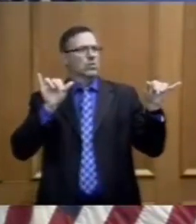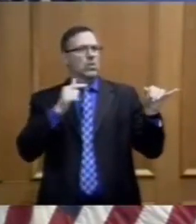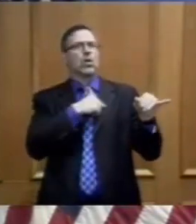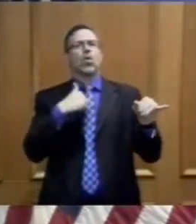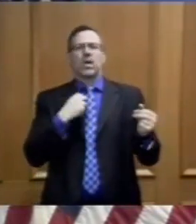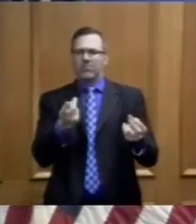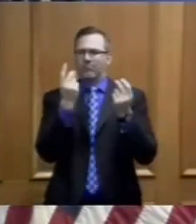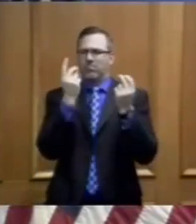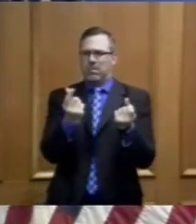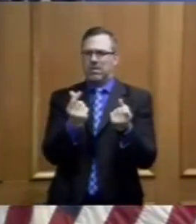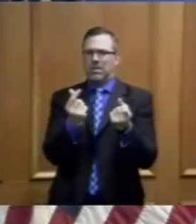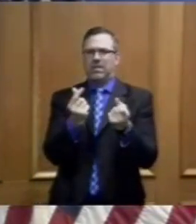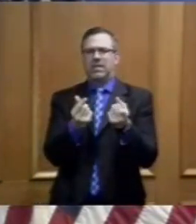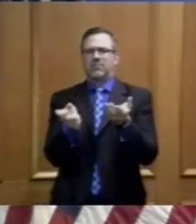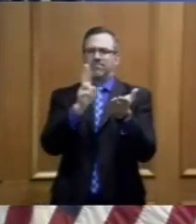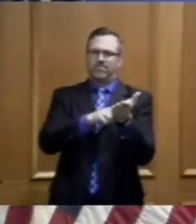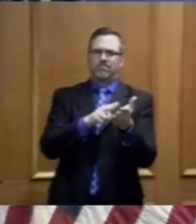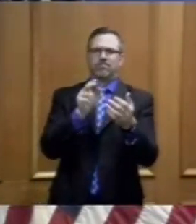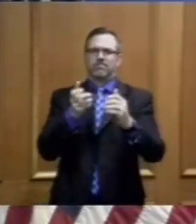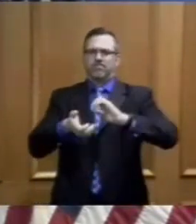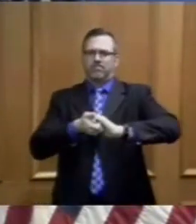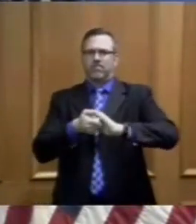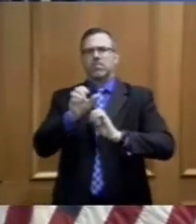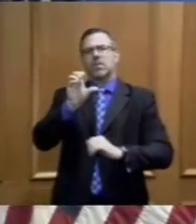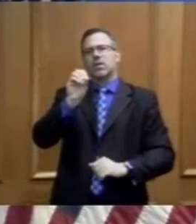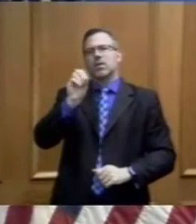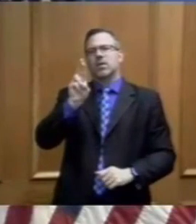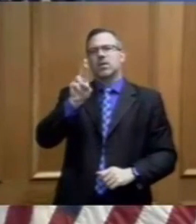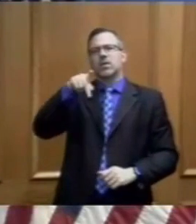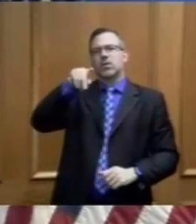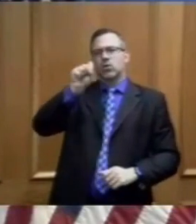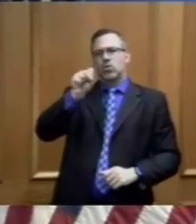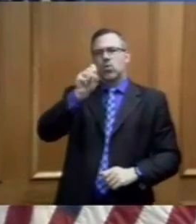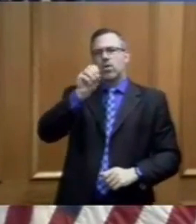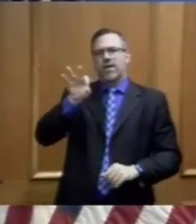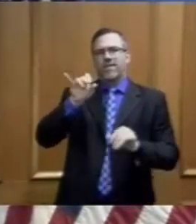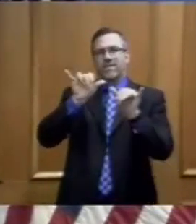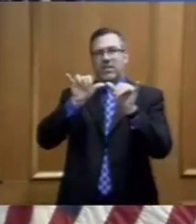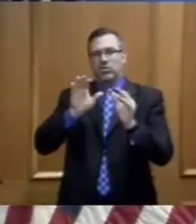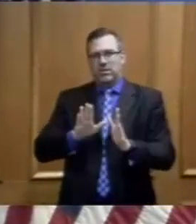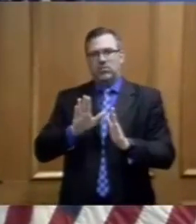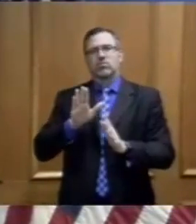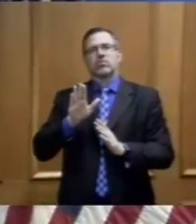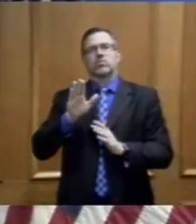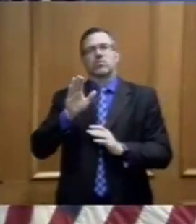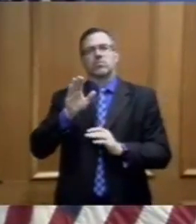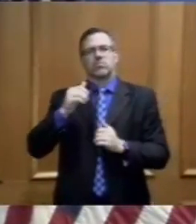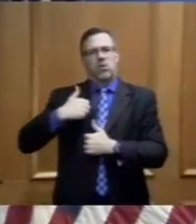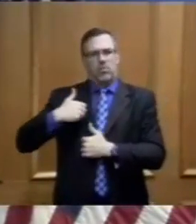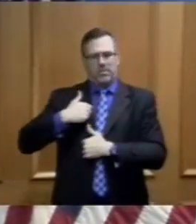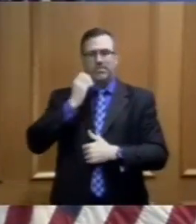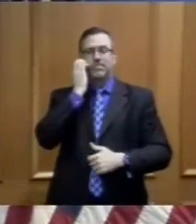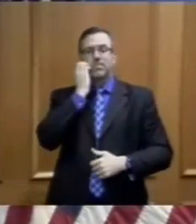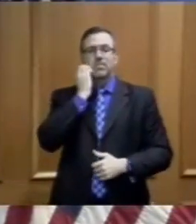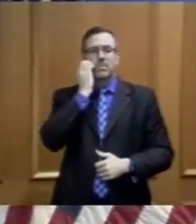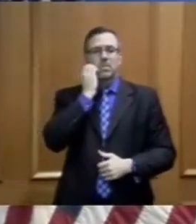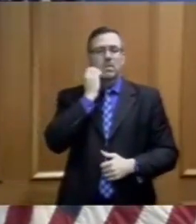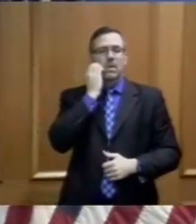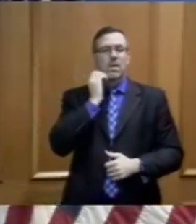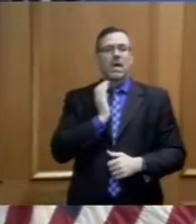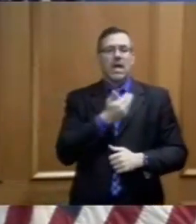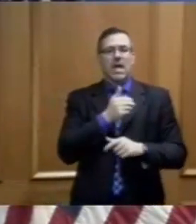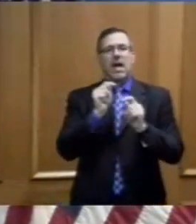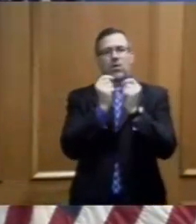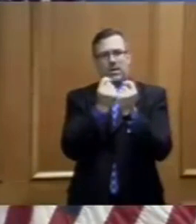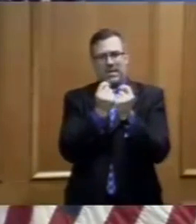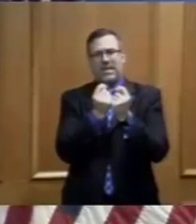Corps. I think those 2 weeks were absolutely critical because it put us in an assessment mode. As TEMA requested the assessment phase